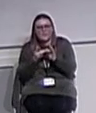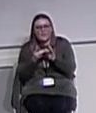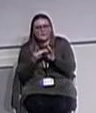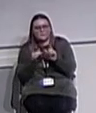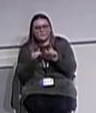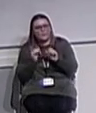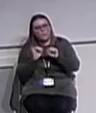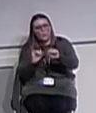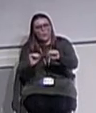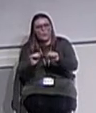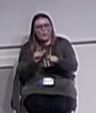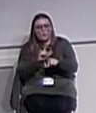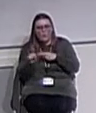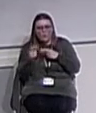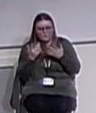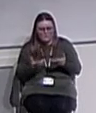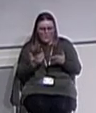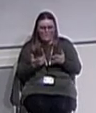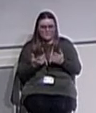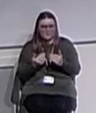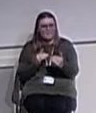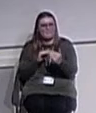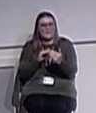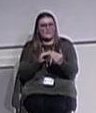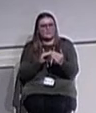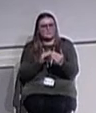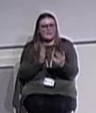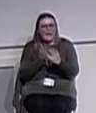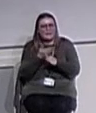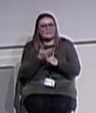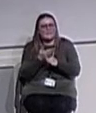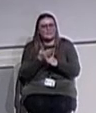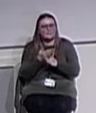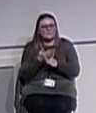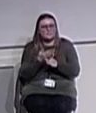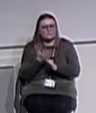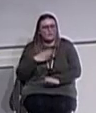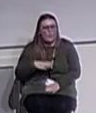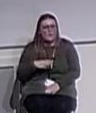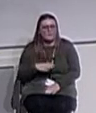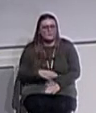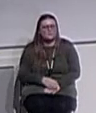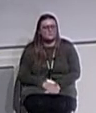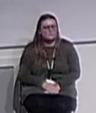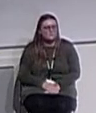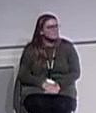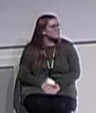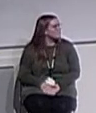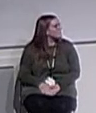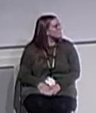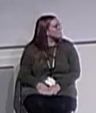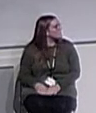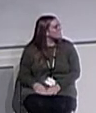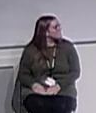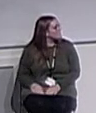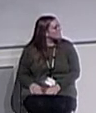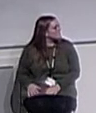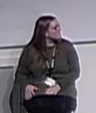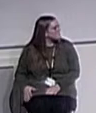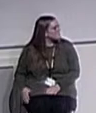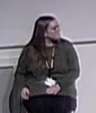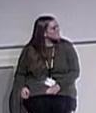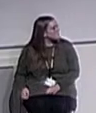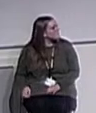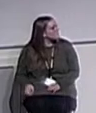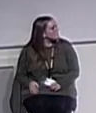menus. There are on-campus tours on the buses if you want to go around. Please look at our bioscience course webpages, really